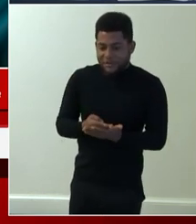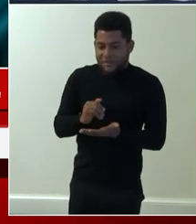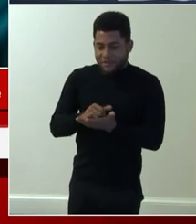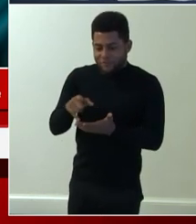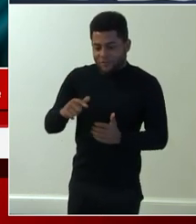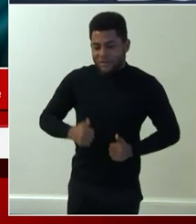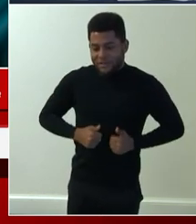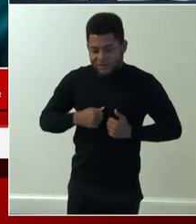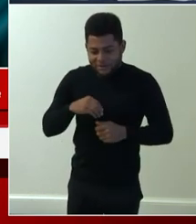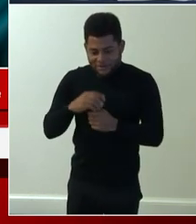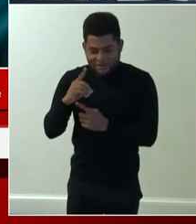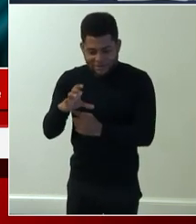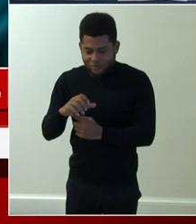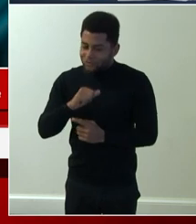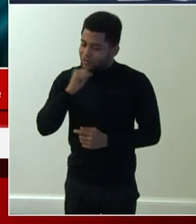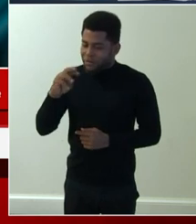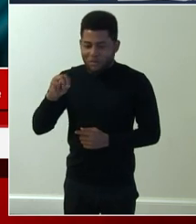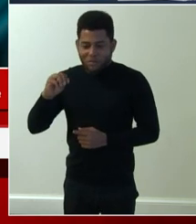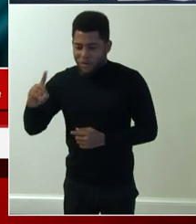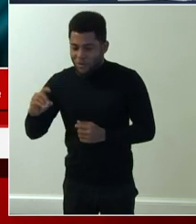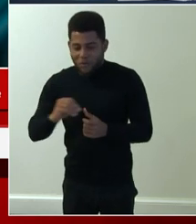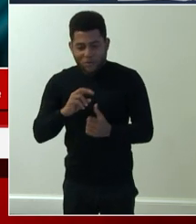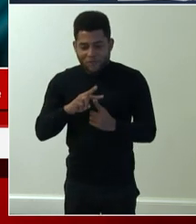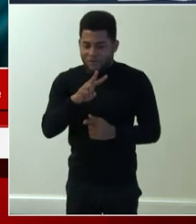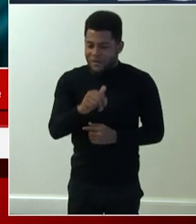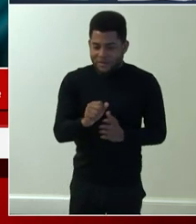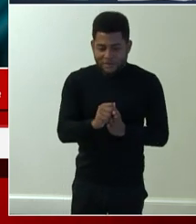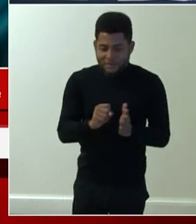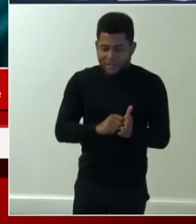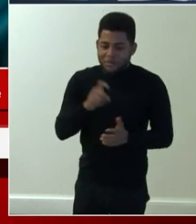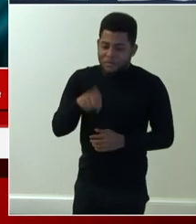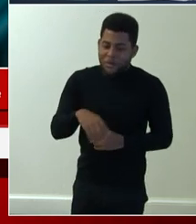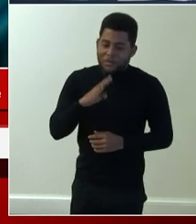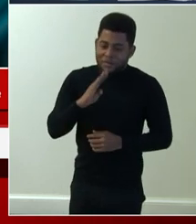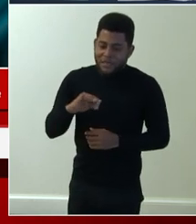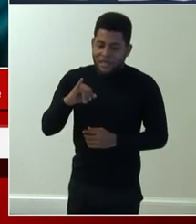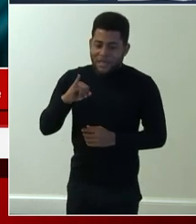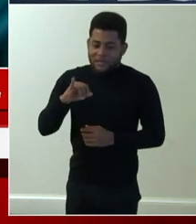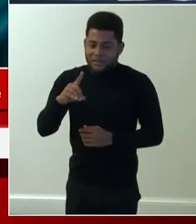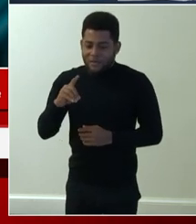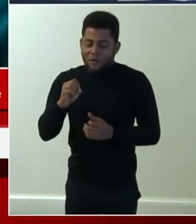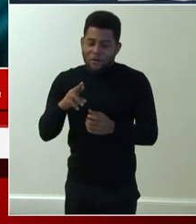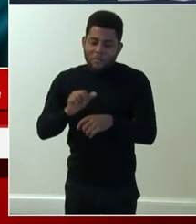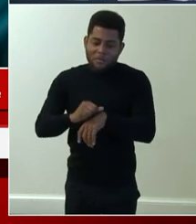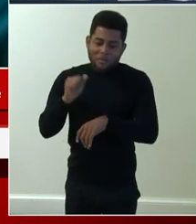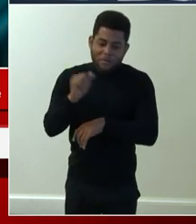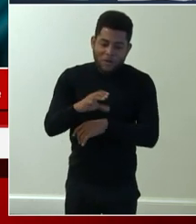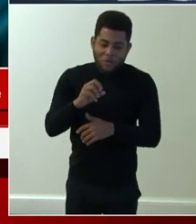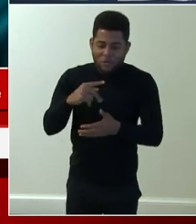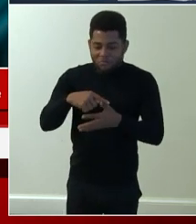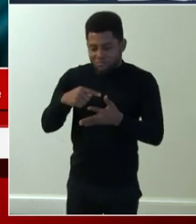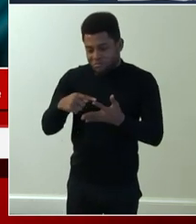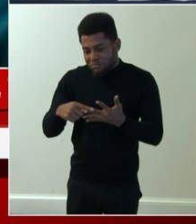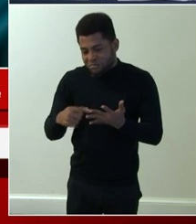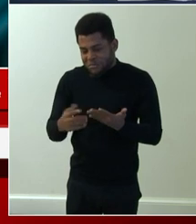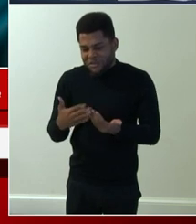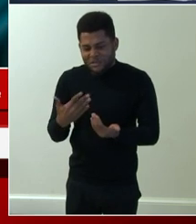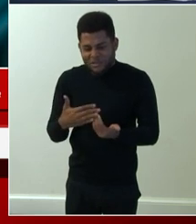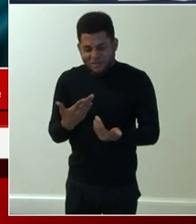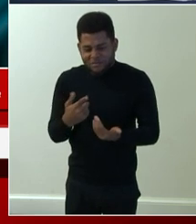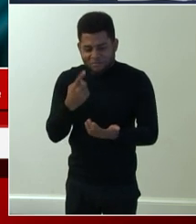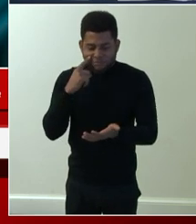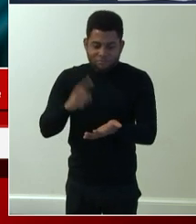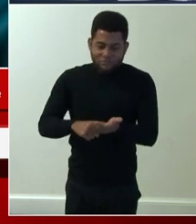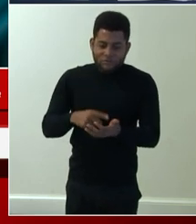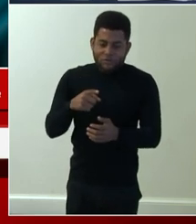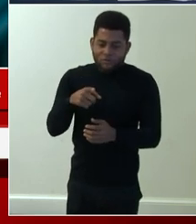resident. That could be a DC ID, that could be a piece of mail with a DC address, many of the same things that we talked about with vaccination. We